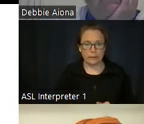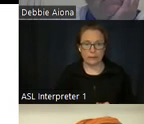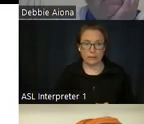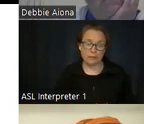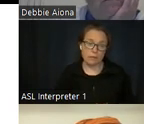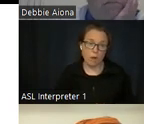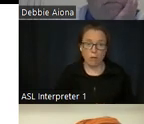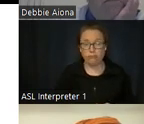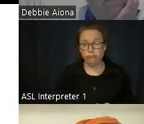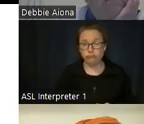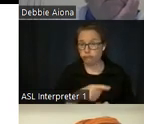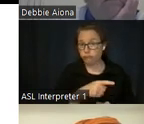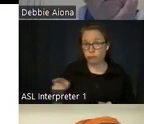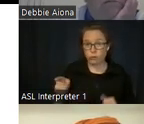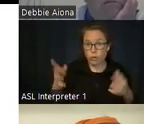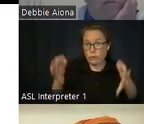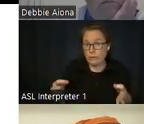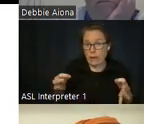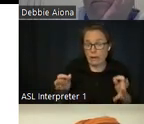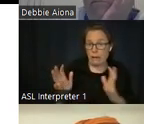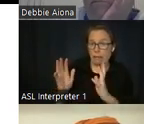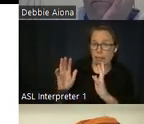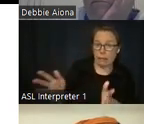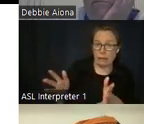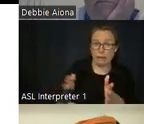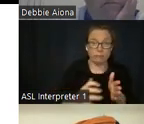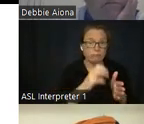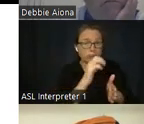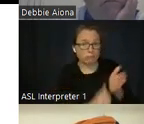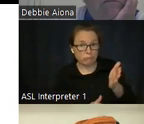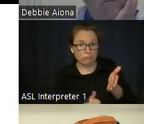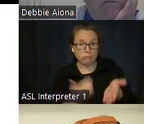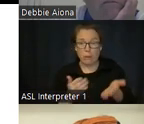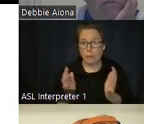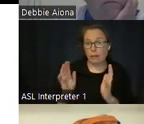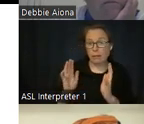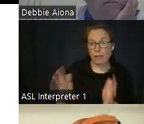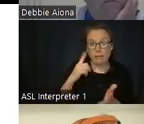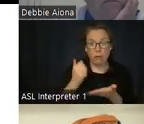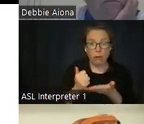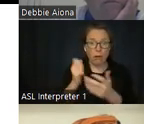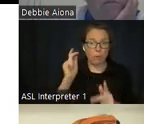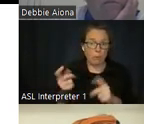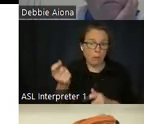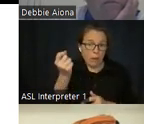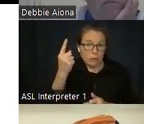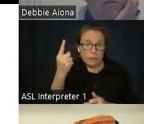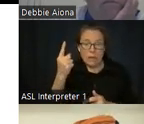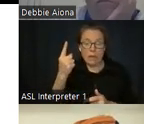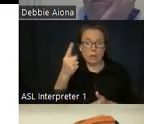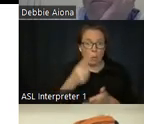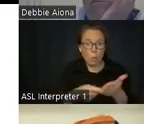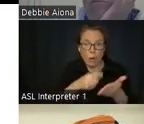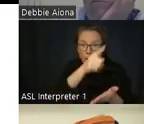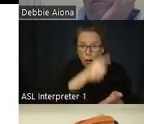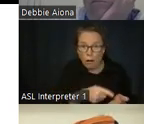then a reason to have it is if it needs to be specifically stated here to understand the rest of the document. So it's up to the subcommittee, of